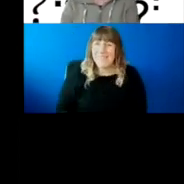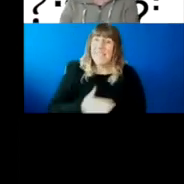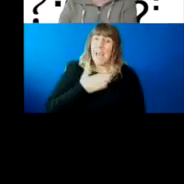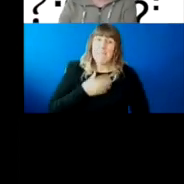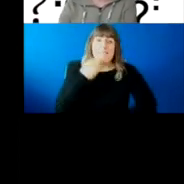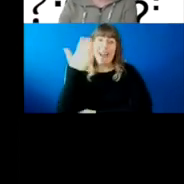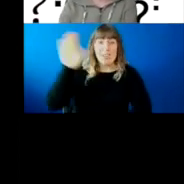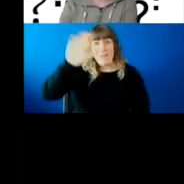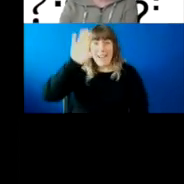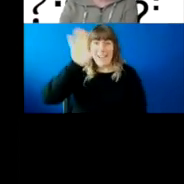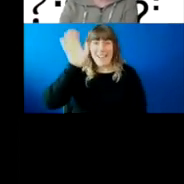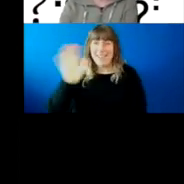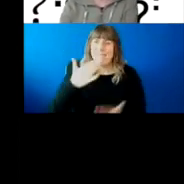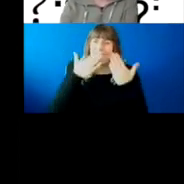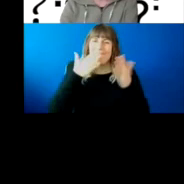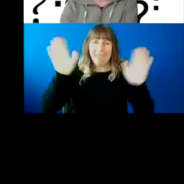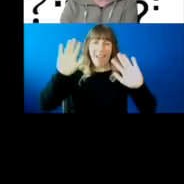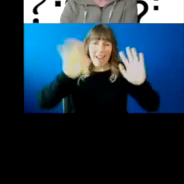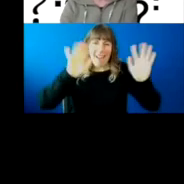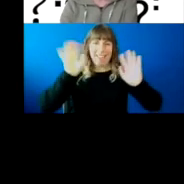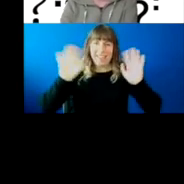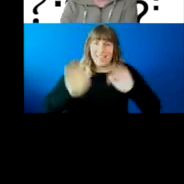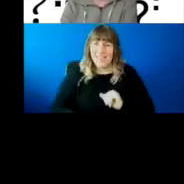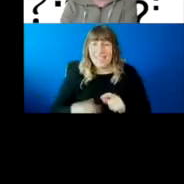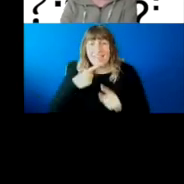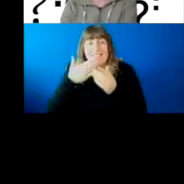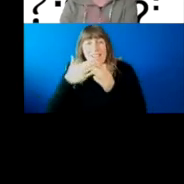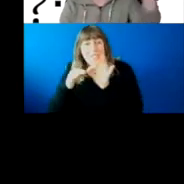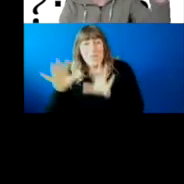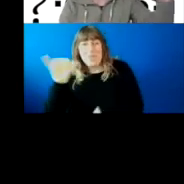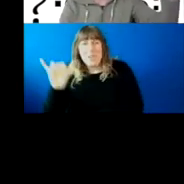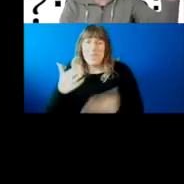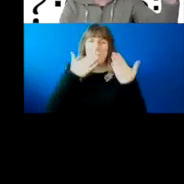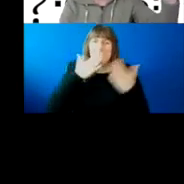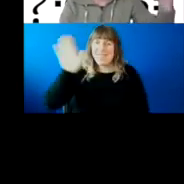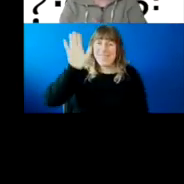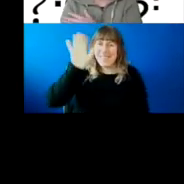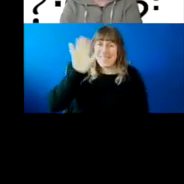lunch. Thank you, Sue, everyone. And thank you to Liz and Larissa. Yes,